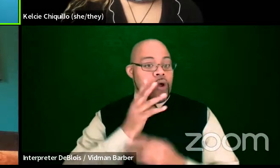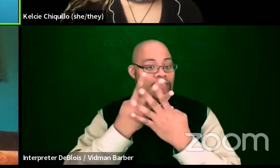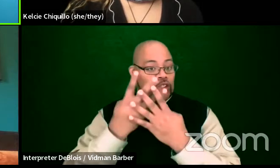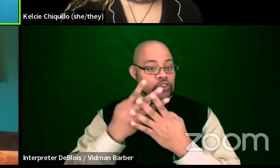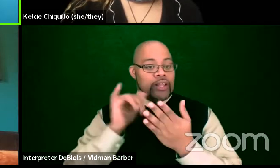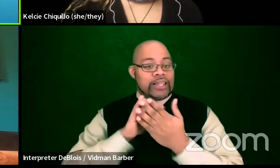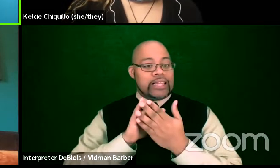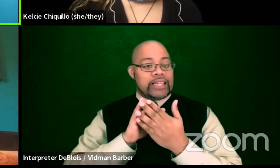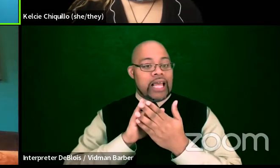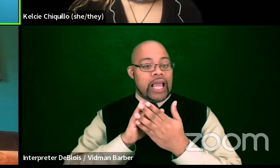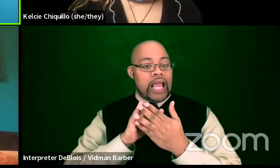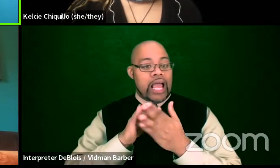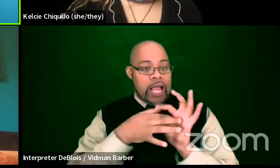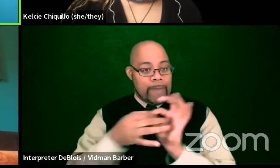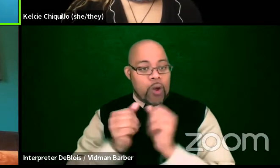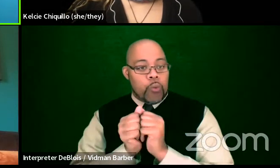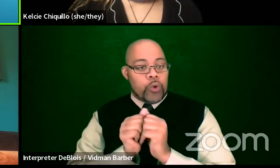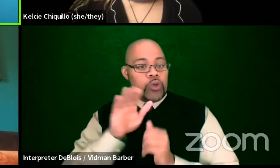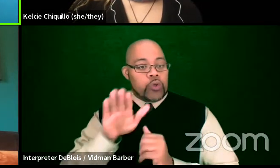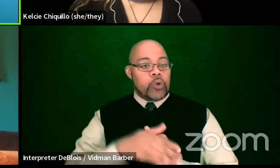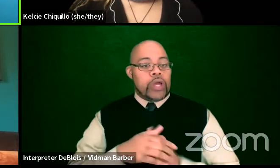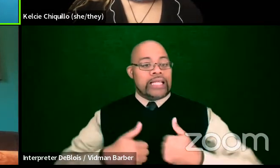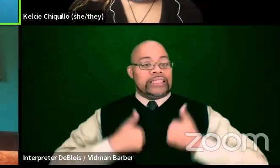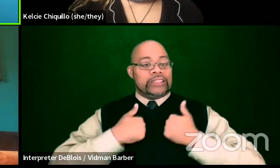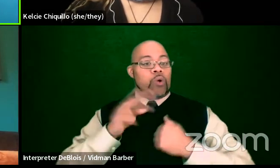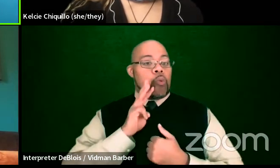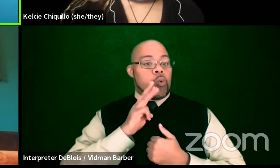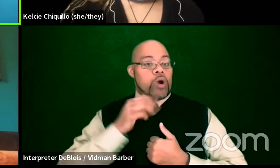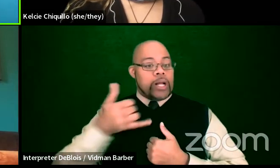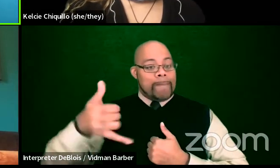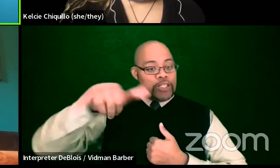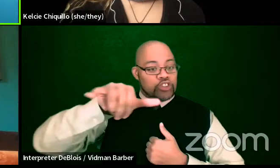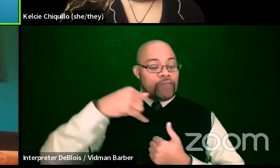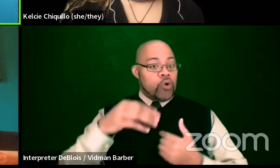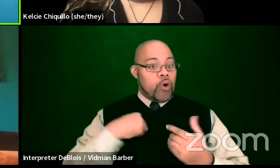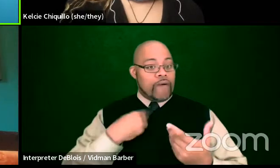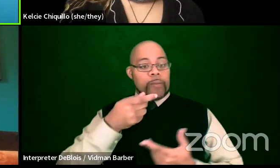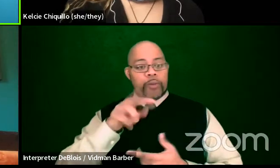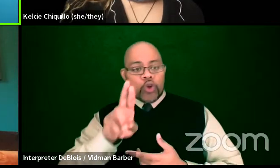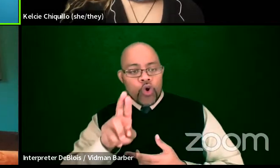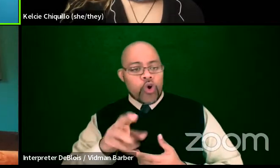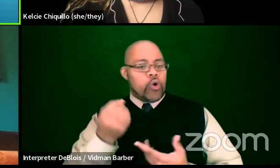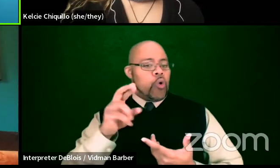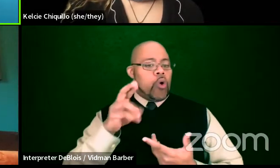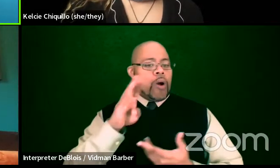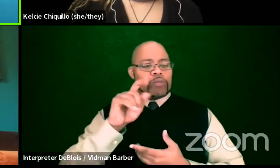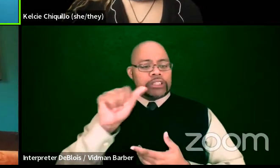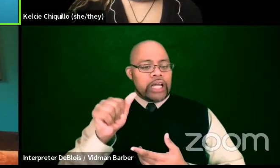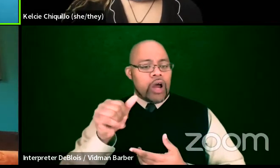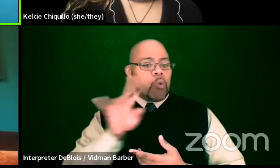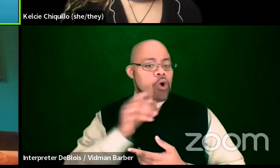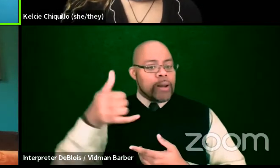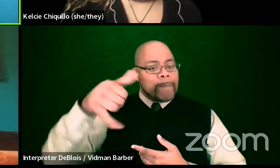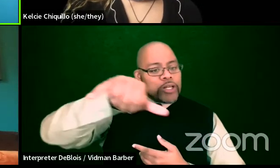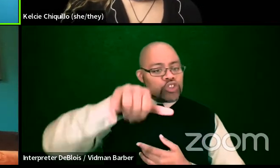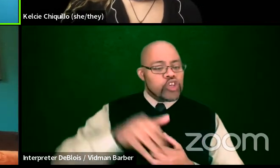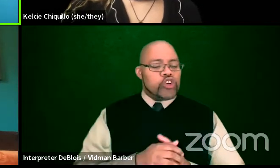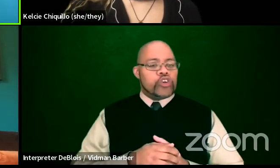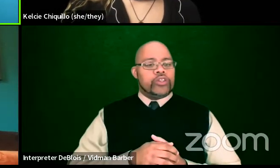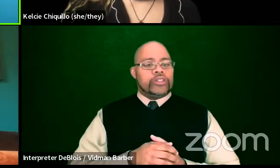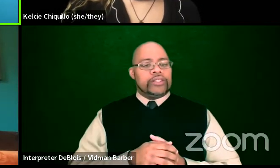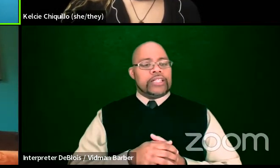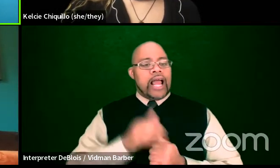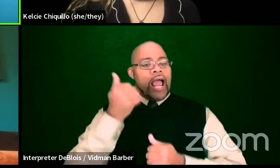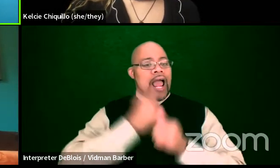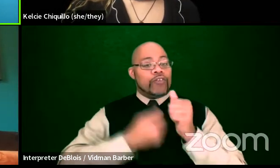filters that are compatible with your existing water pitchers. If you own a Pure or a Brita water pitcher,